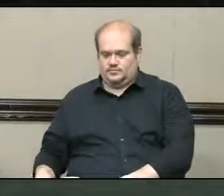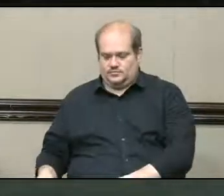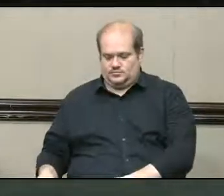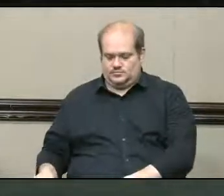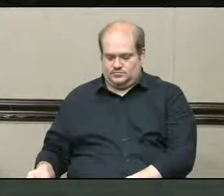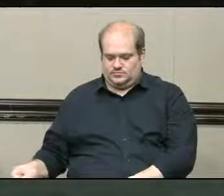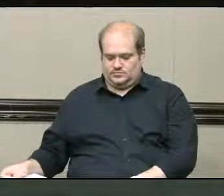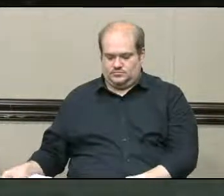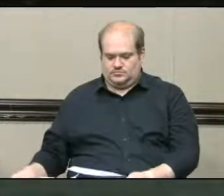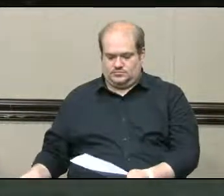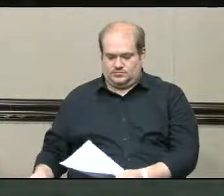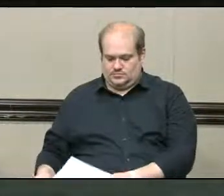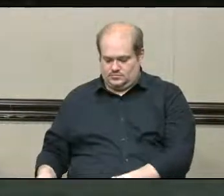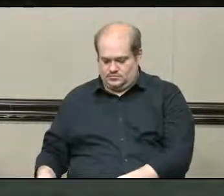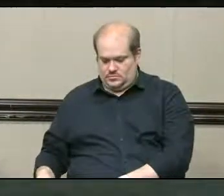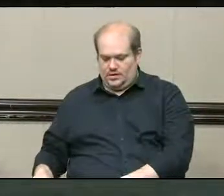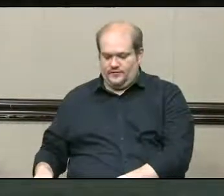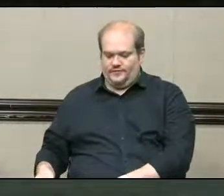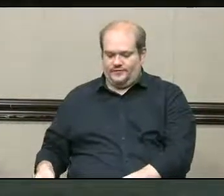regarding,